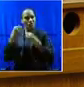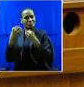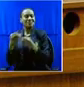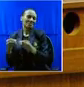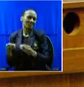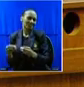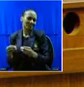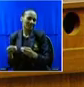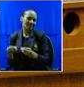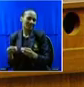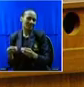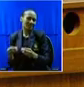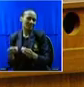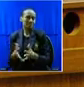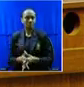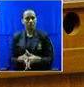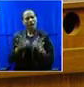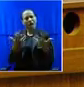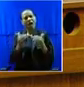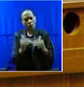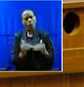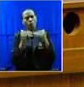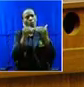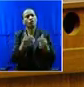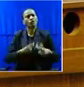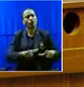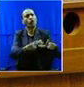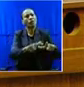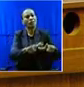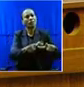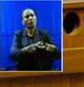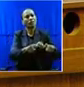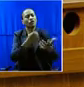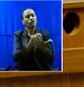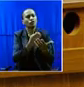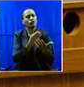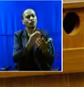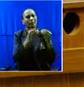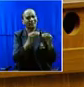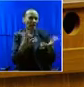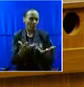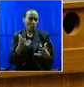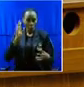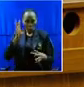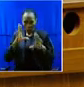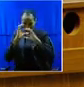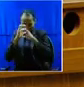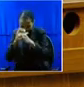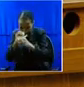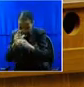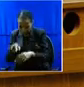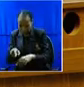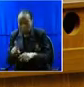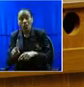patterns. In promoting localization and industrialization, we will be focusing in particular on